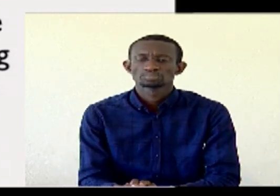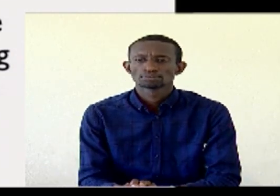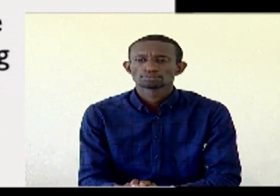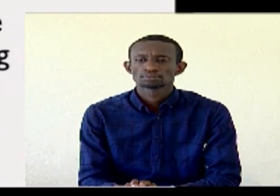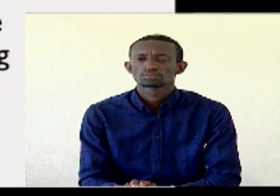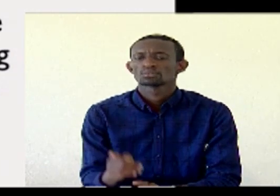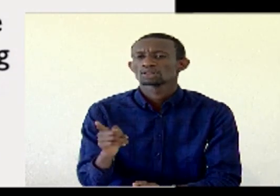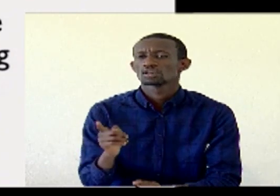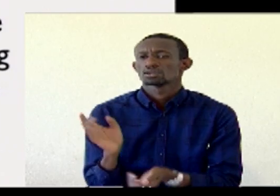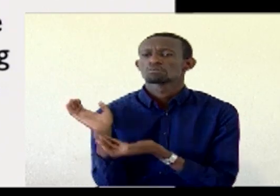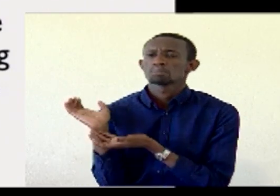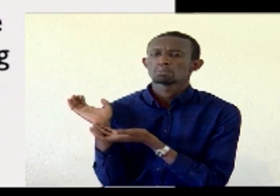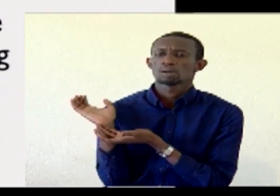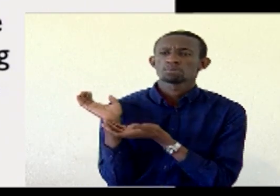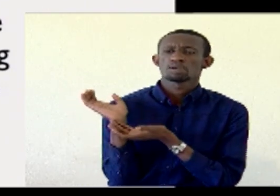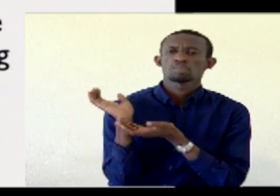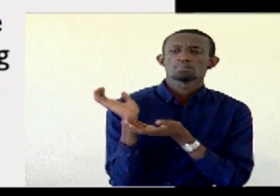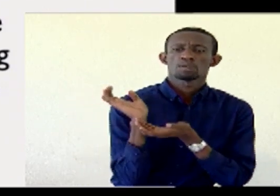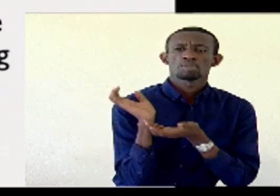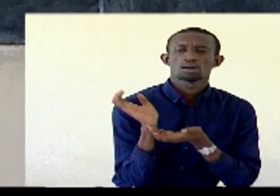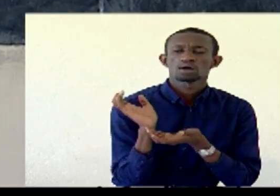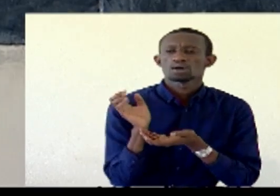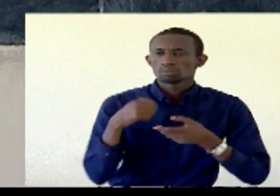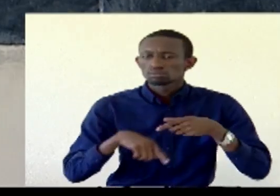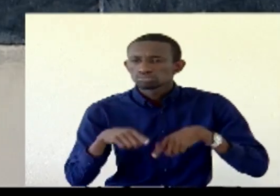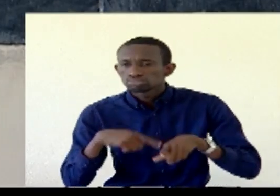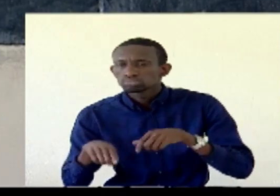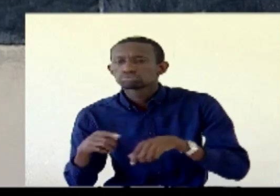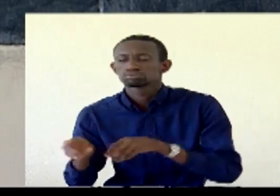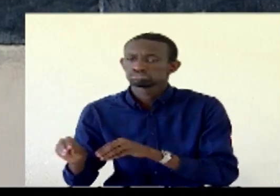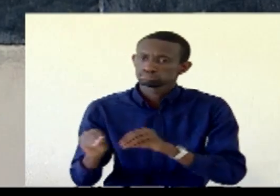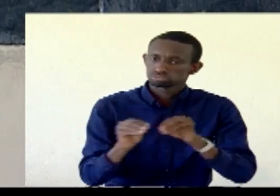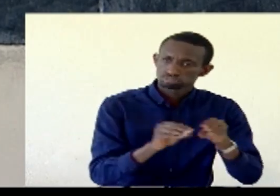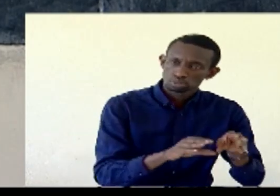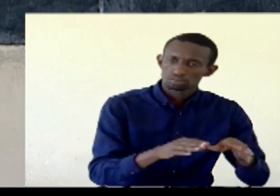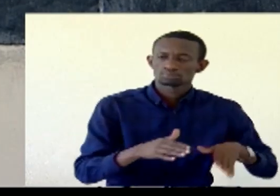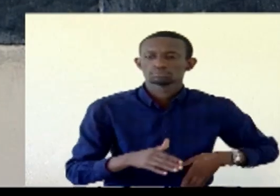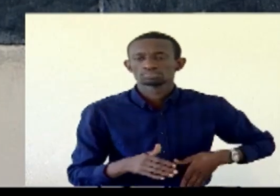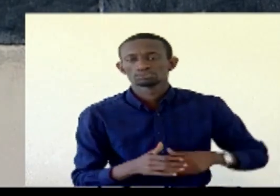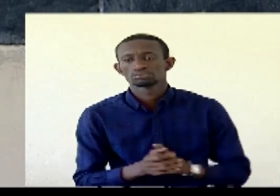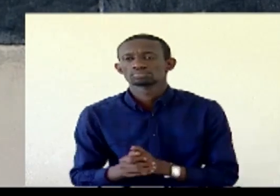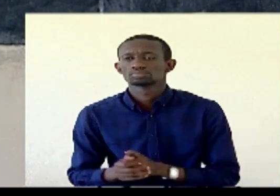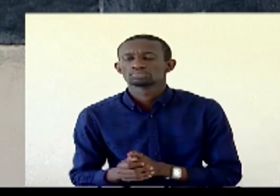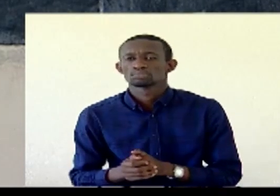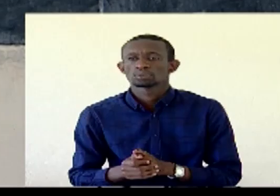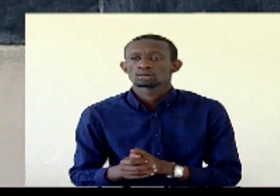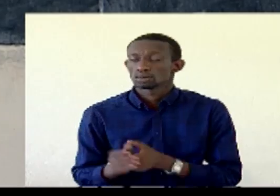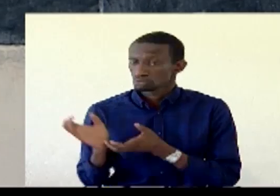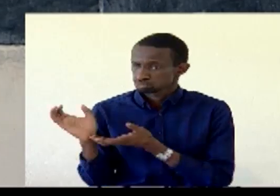Which carries urine from the kidney to the urinary bladder. So the conduction of the urine from the